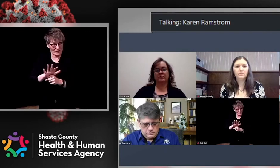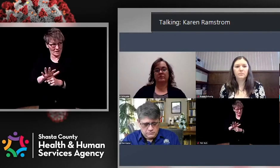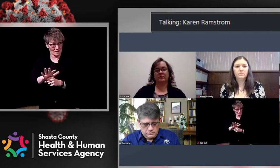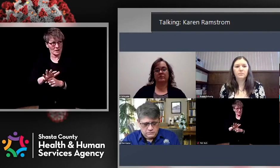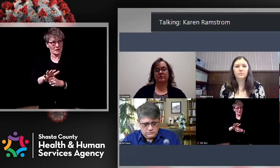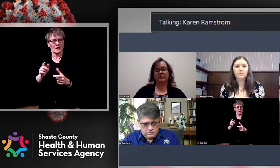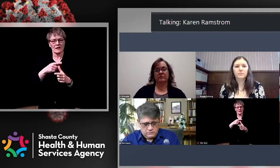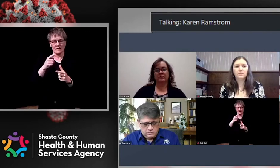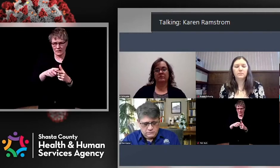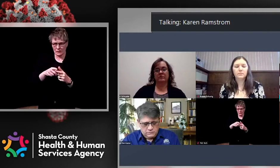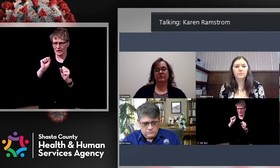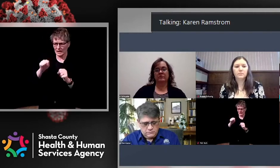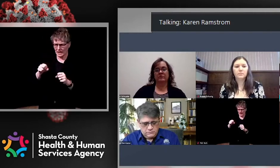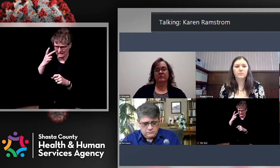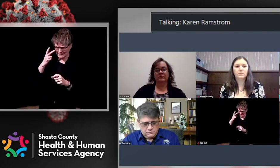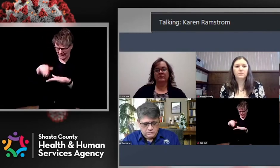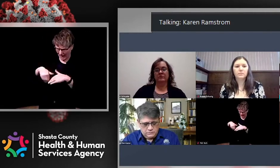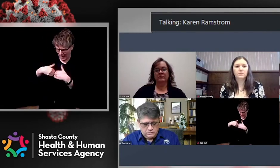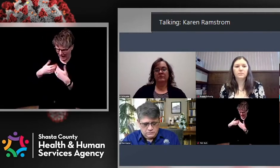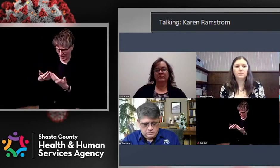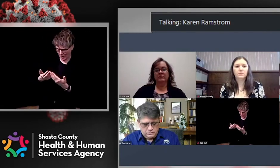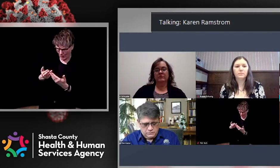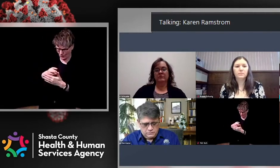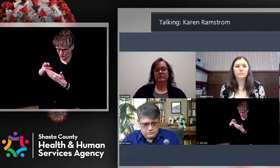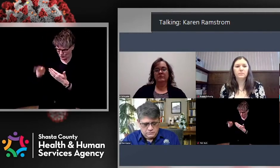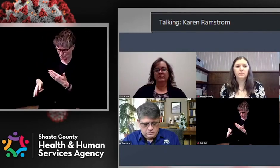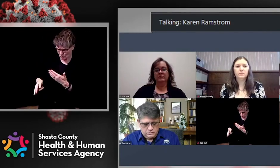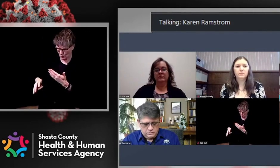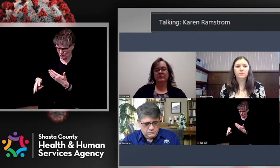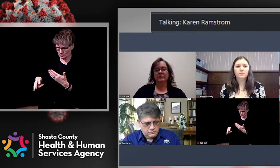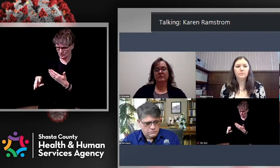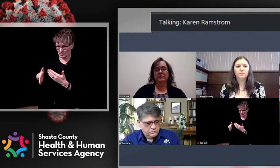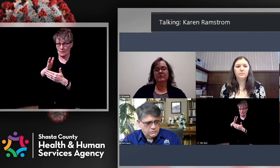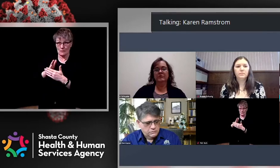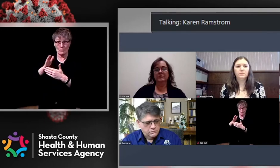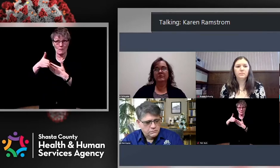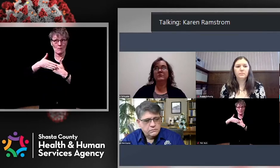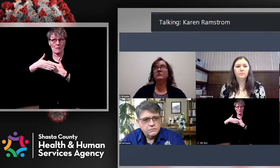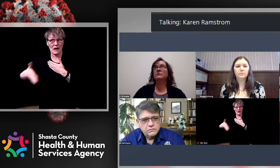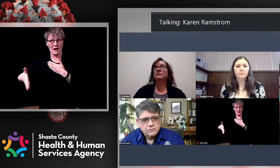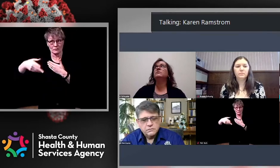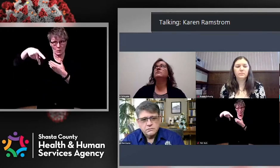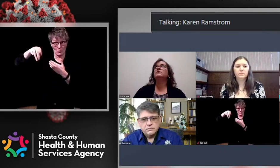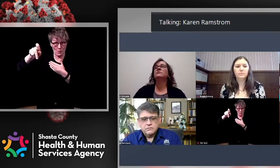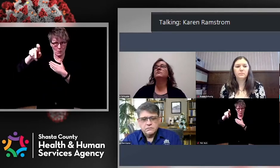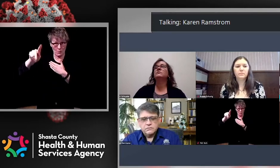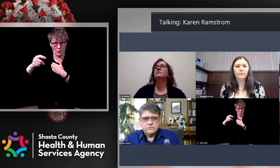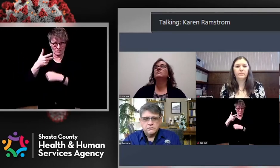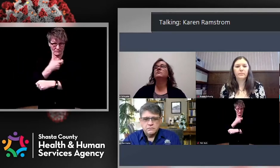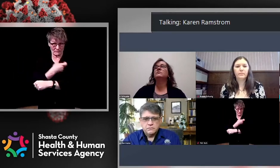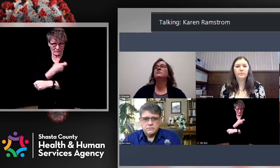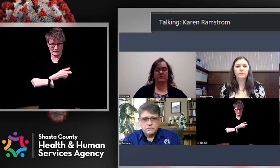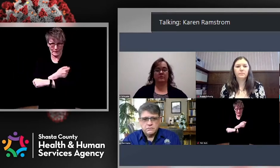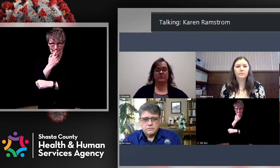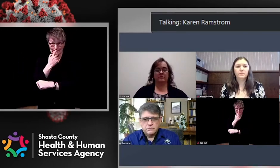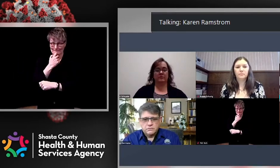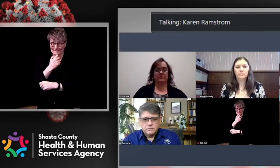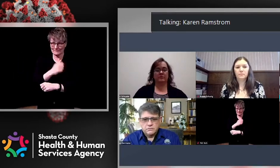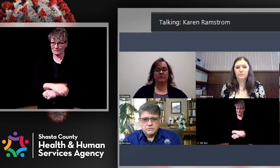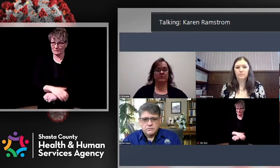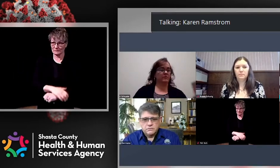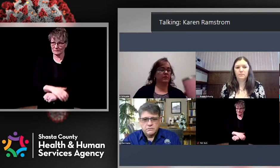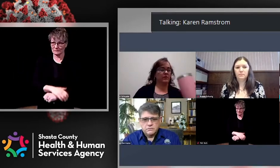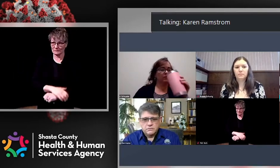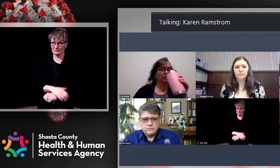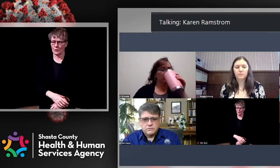so much to be learned in terms of whether a vaccine prevents a person from being able to transmit it to somebody else,